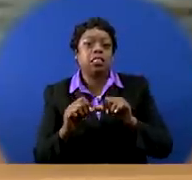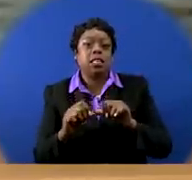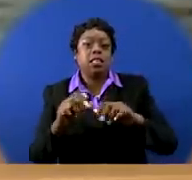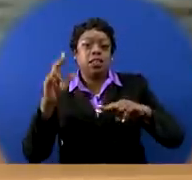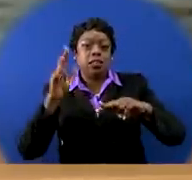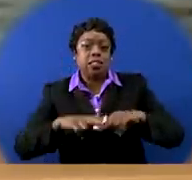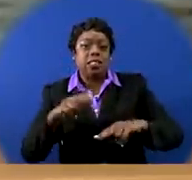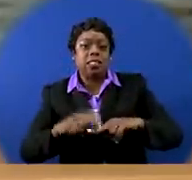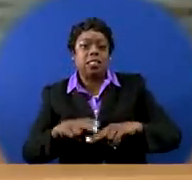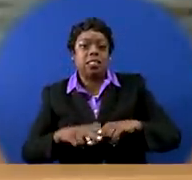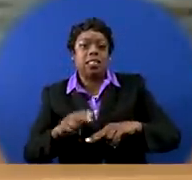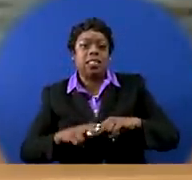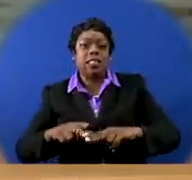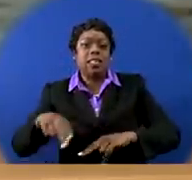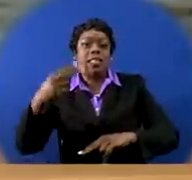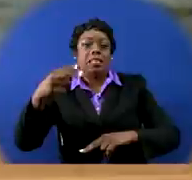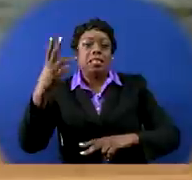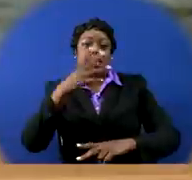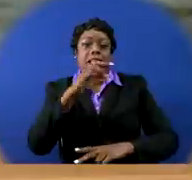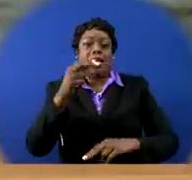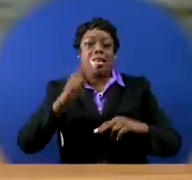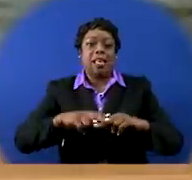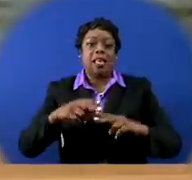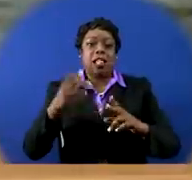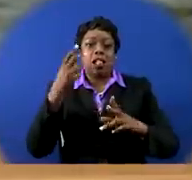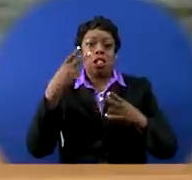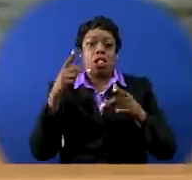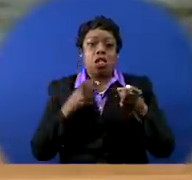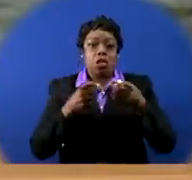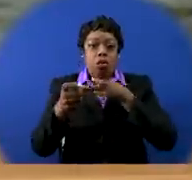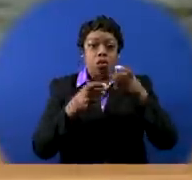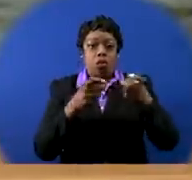looks low and he reigns forever.